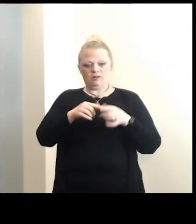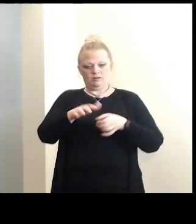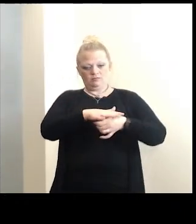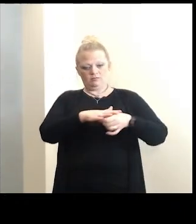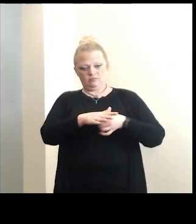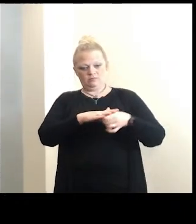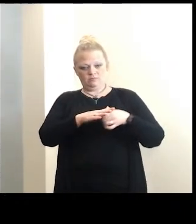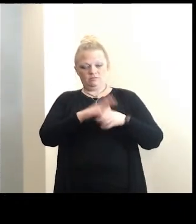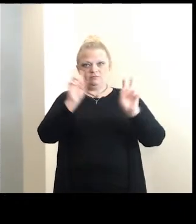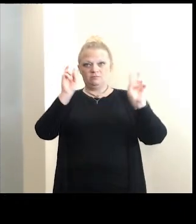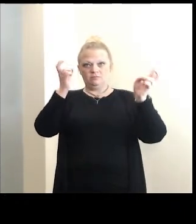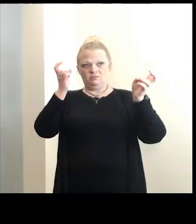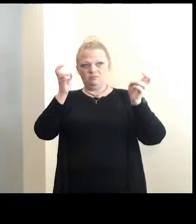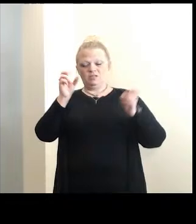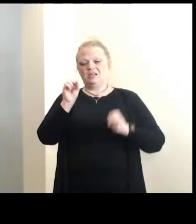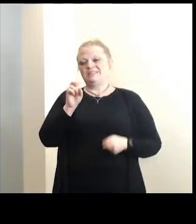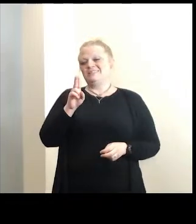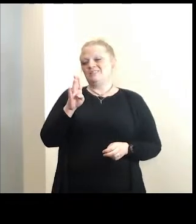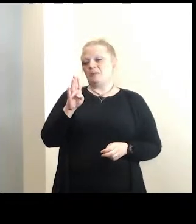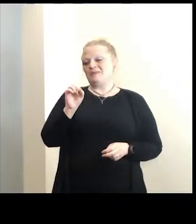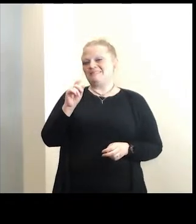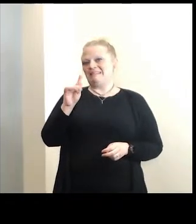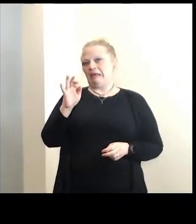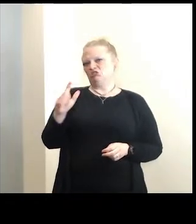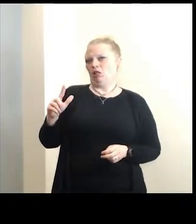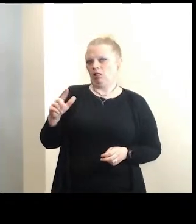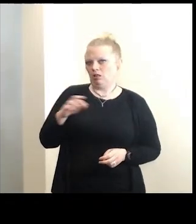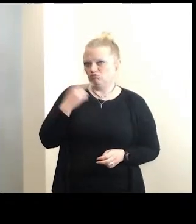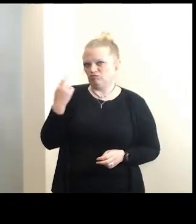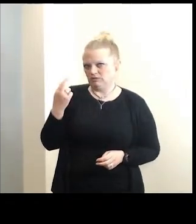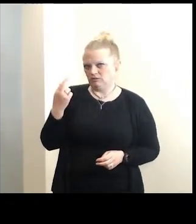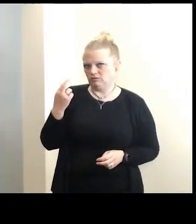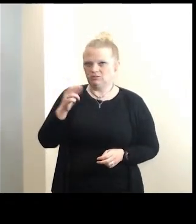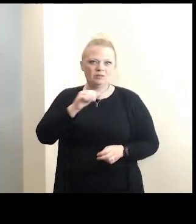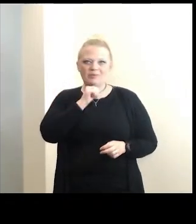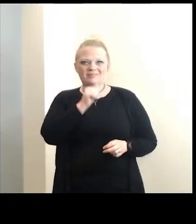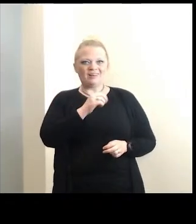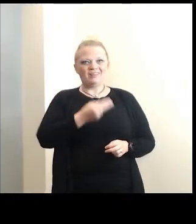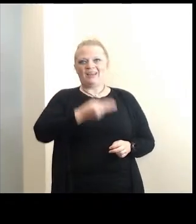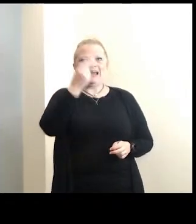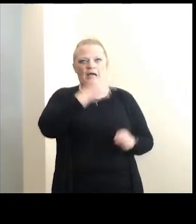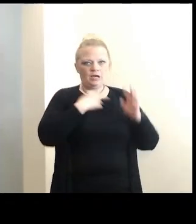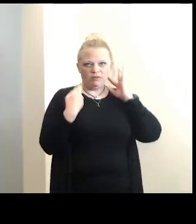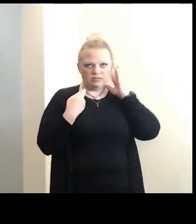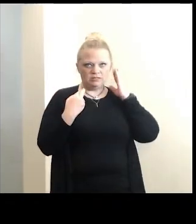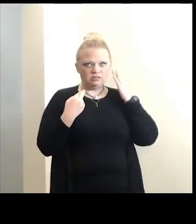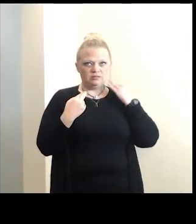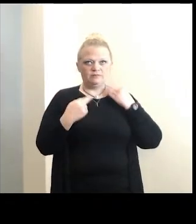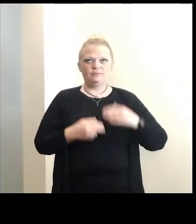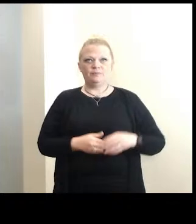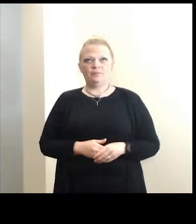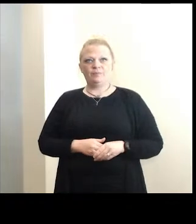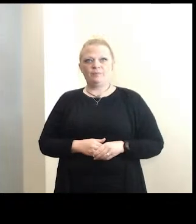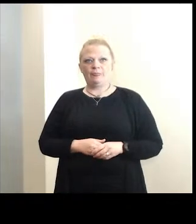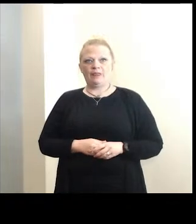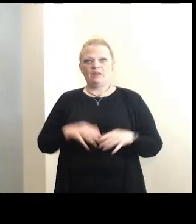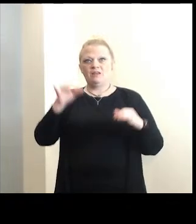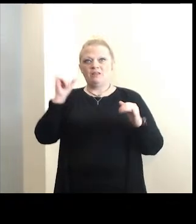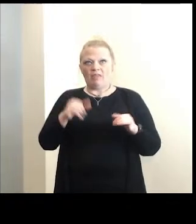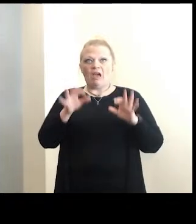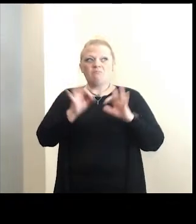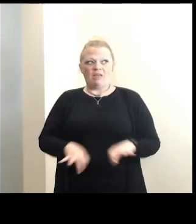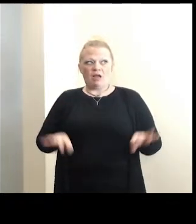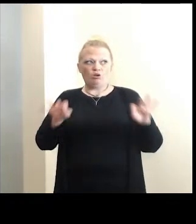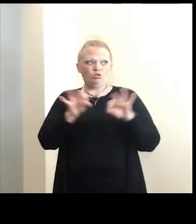a substantial risk of COVID-19 transmission as compared to a high risk of COVID-19 transmission, and that